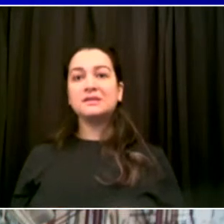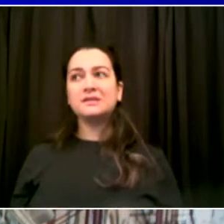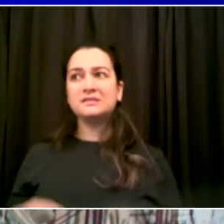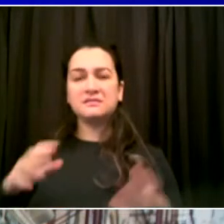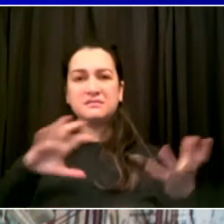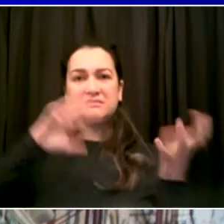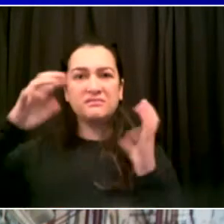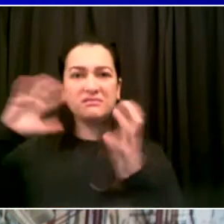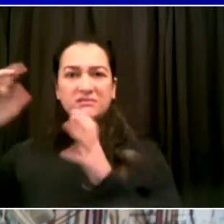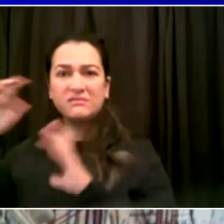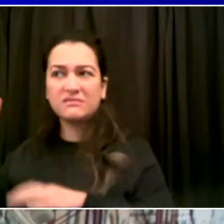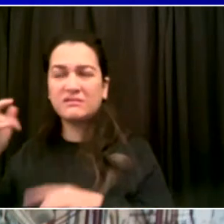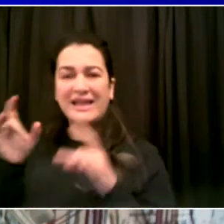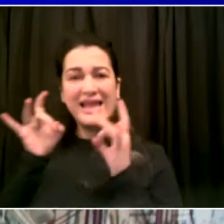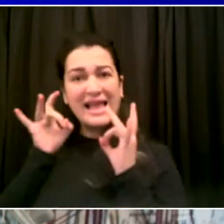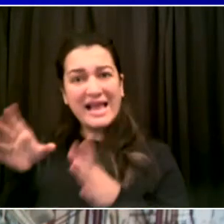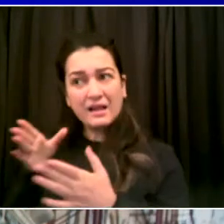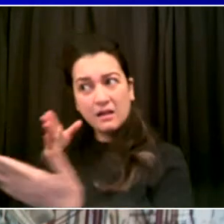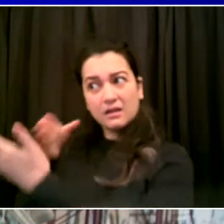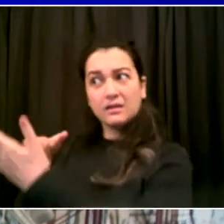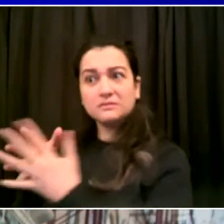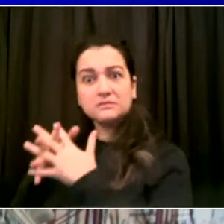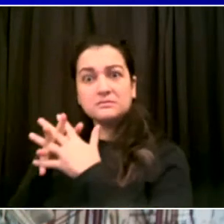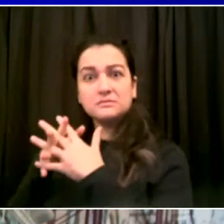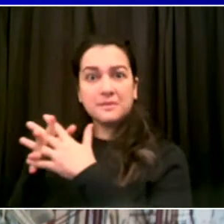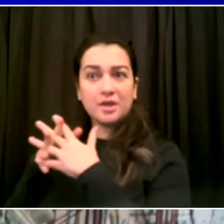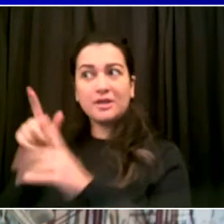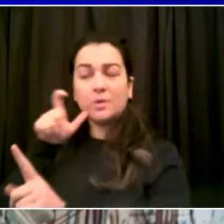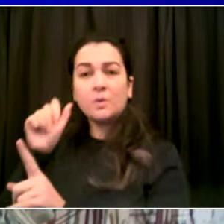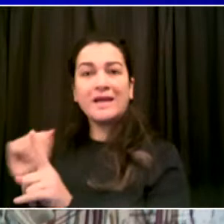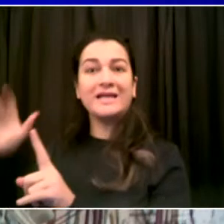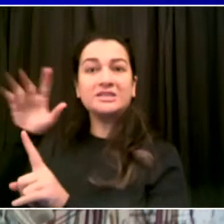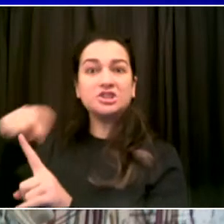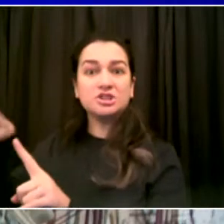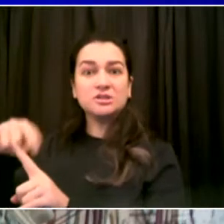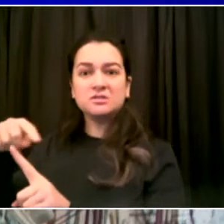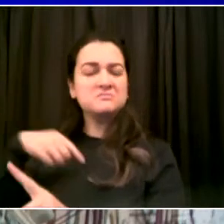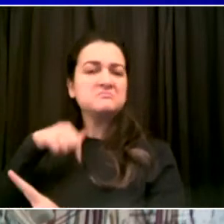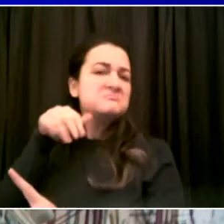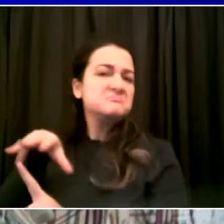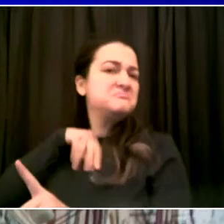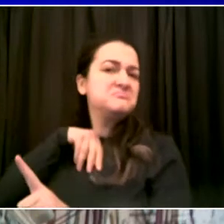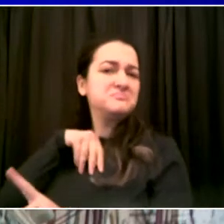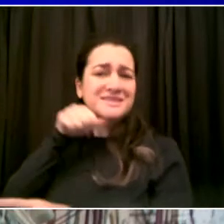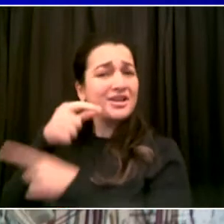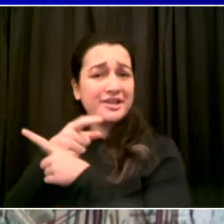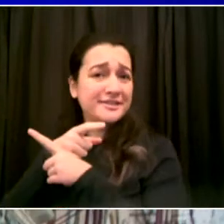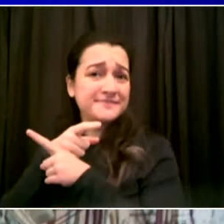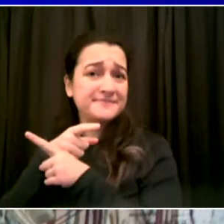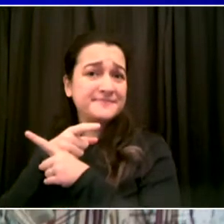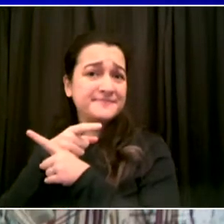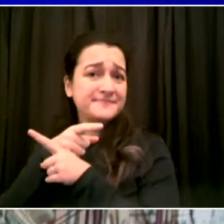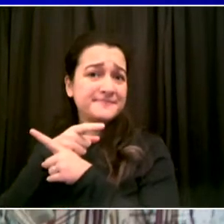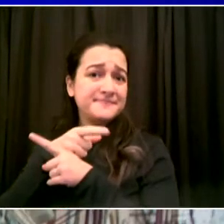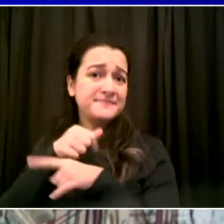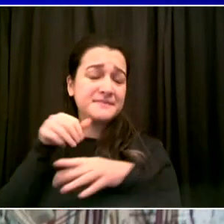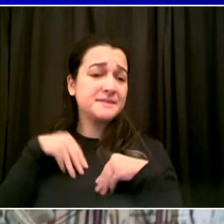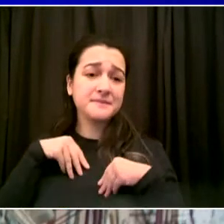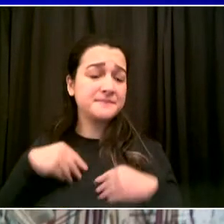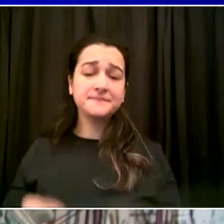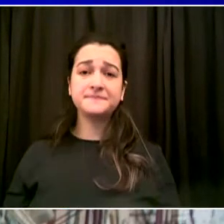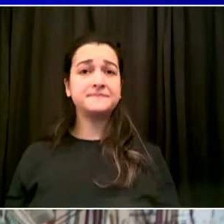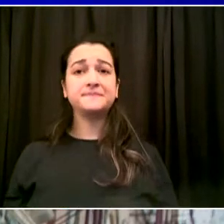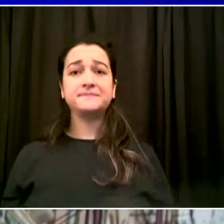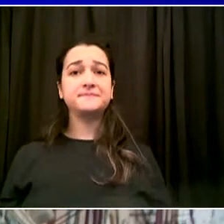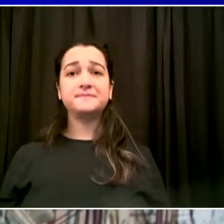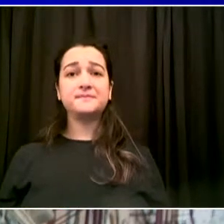is absolutely unacceptable, and I will say, as we've seen this in the past, directed at various communities, let's be clear. If you're even thinking about committing a hate